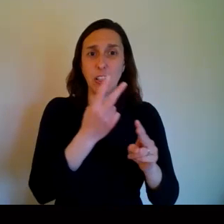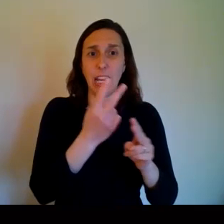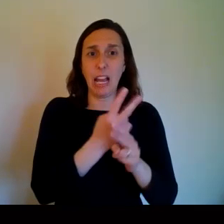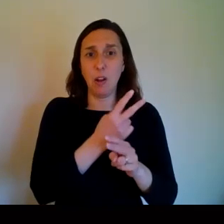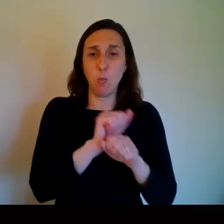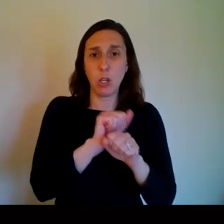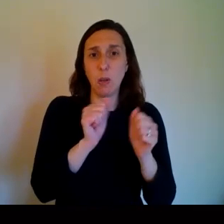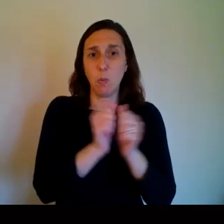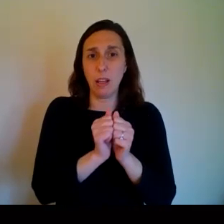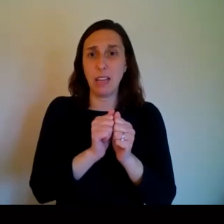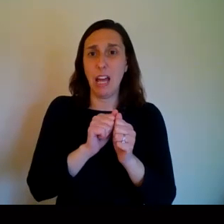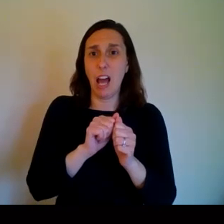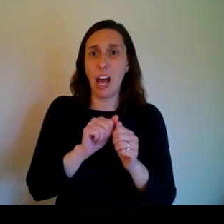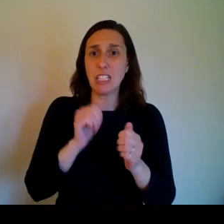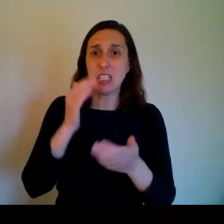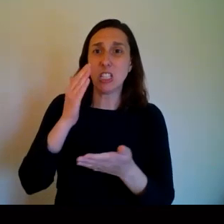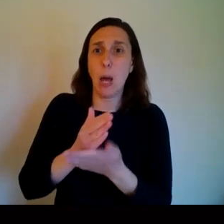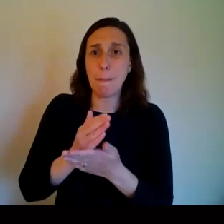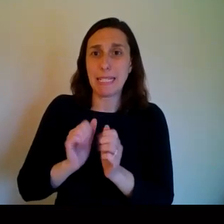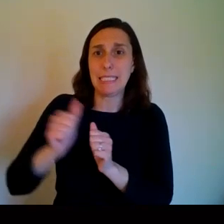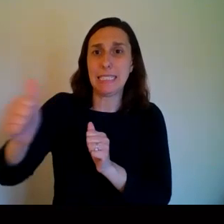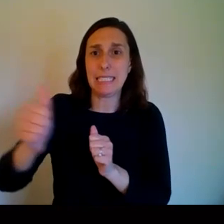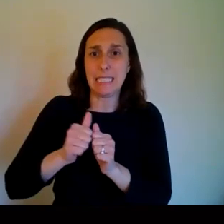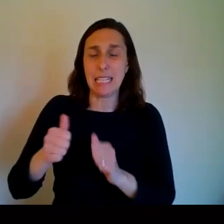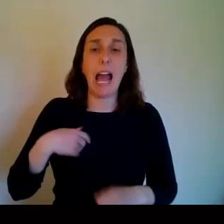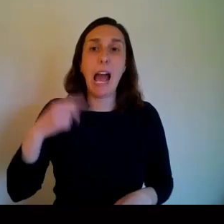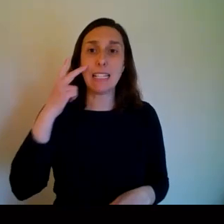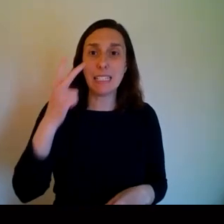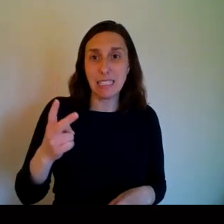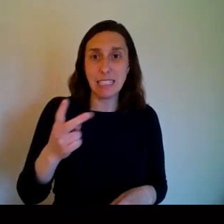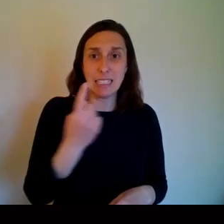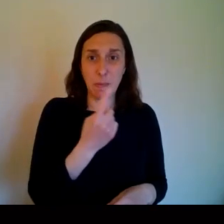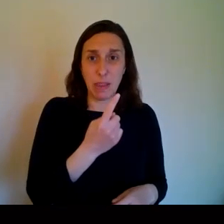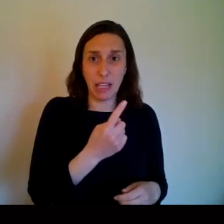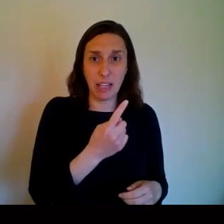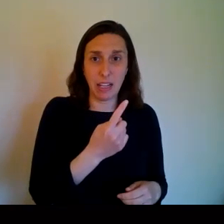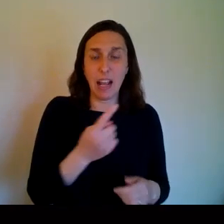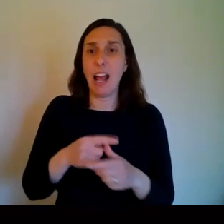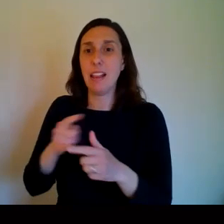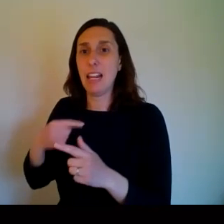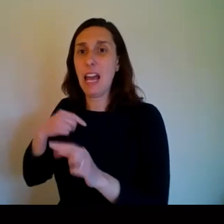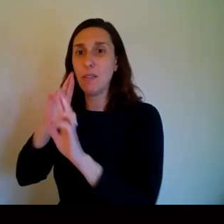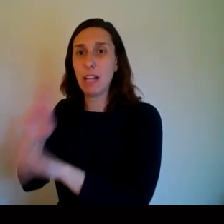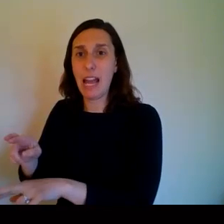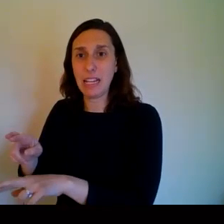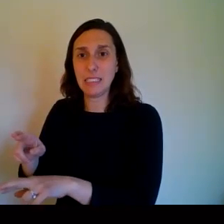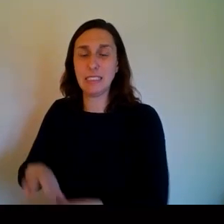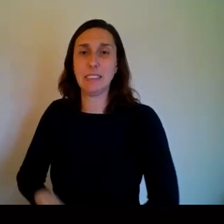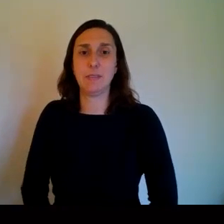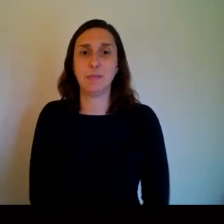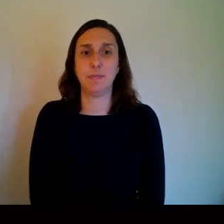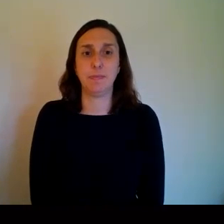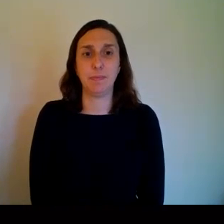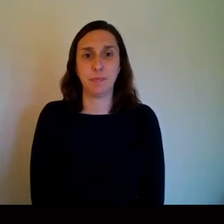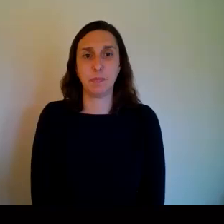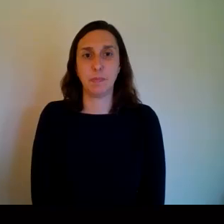I see something and I react. The reacting takes me 220. Then I